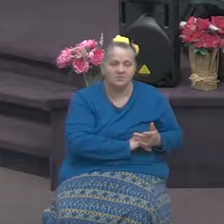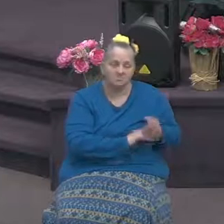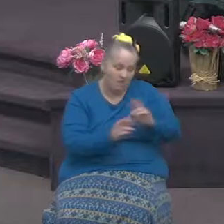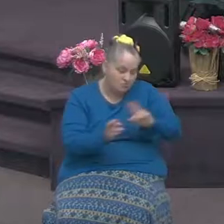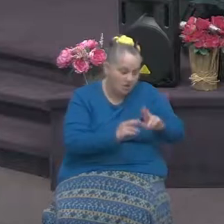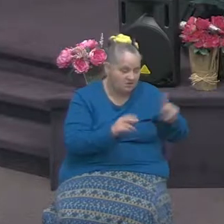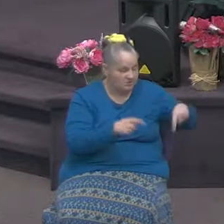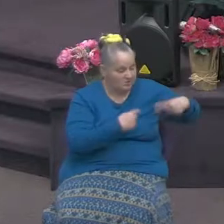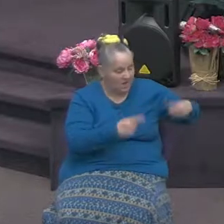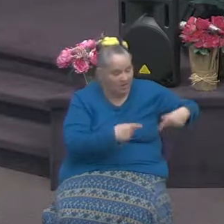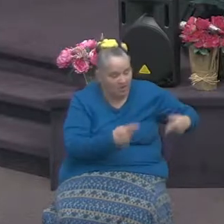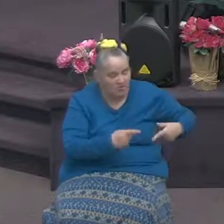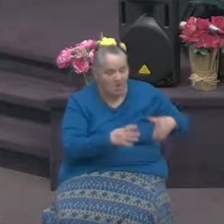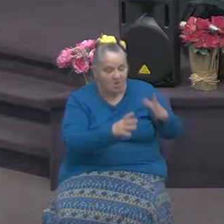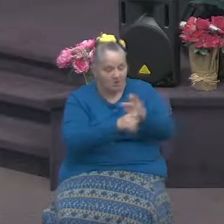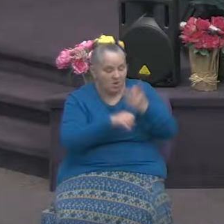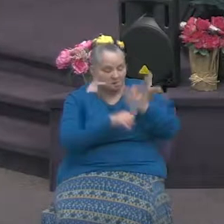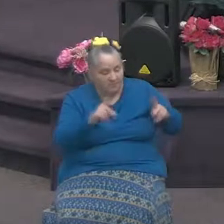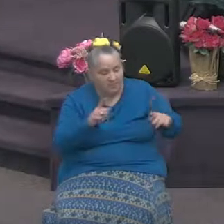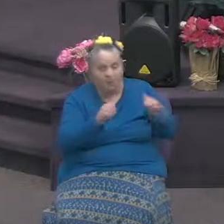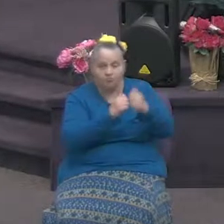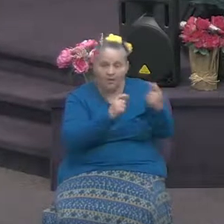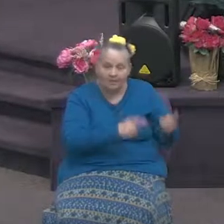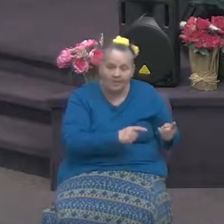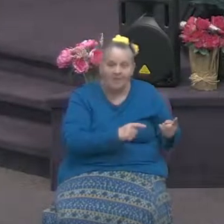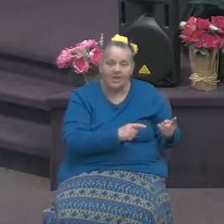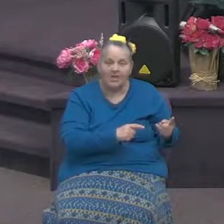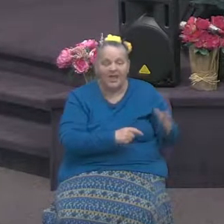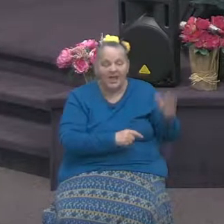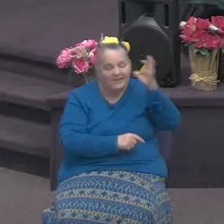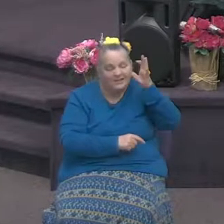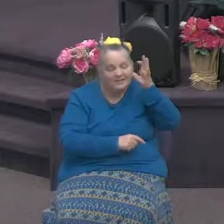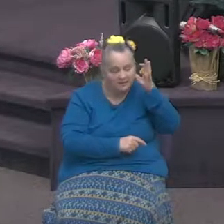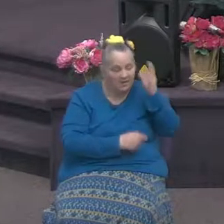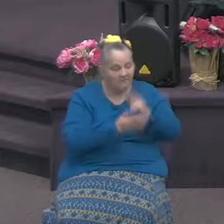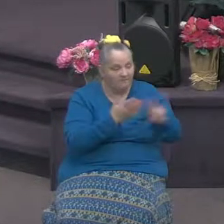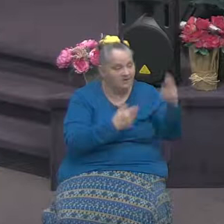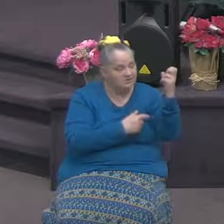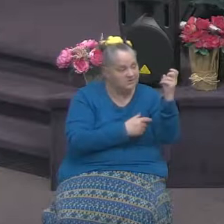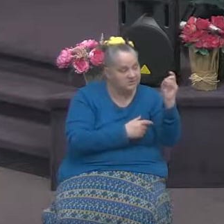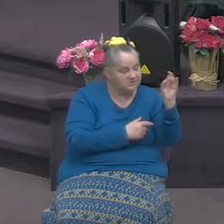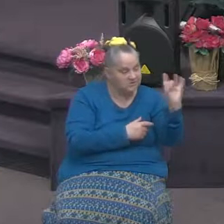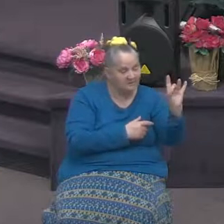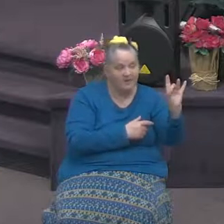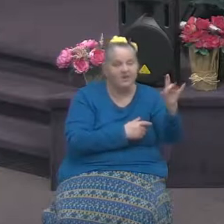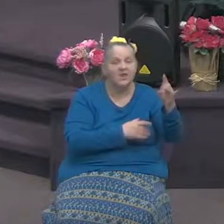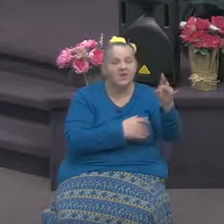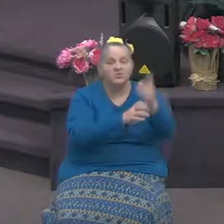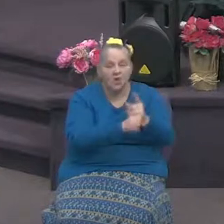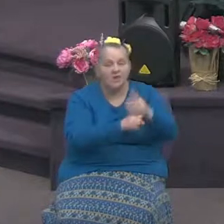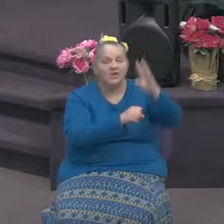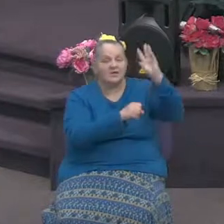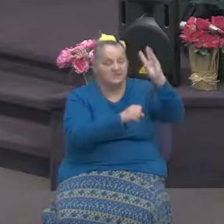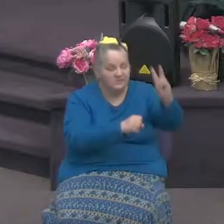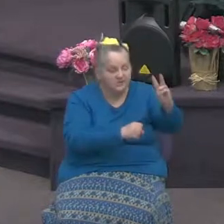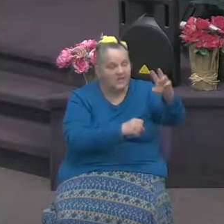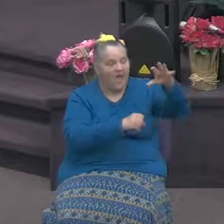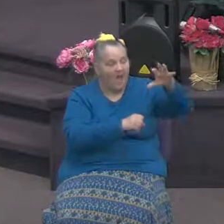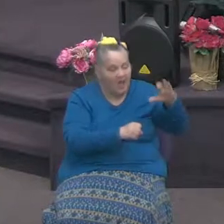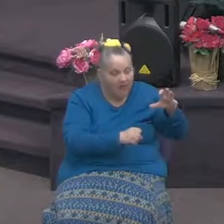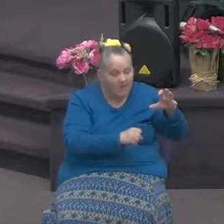his chariots and took his people with him. Listen to this in verse 7. And he took